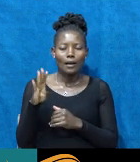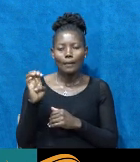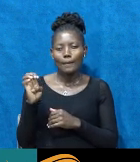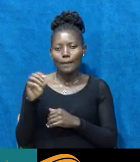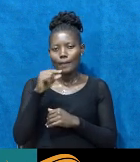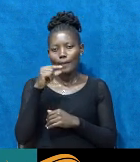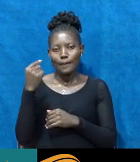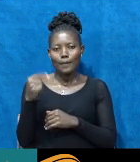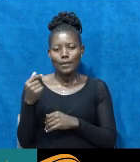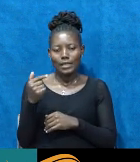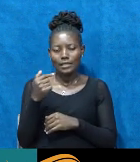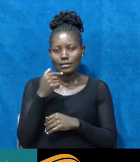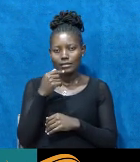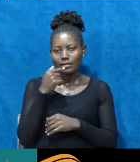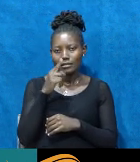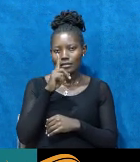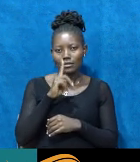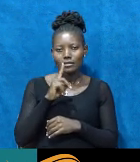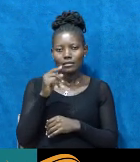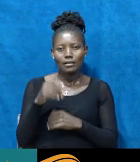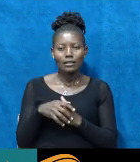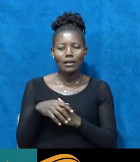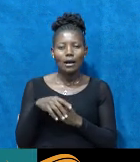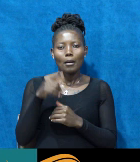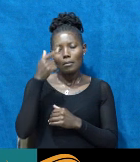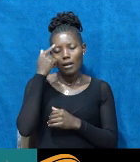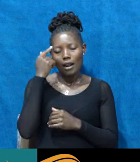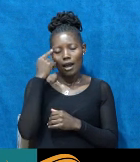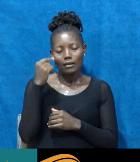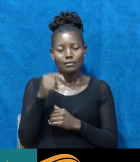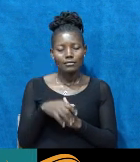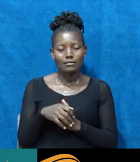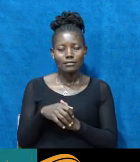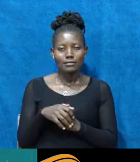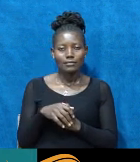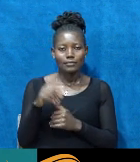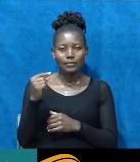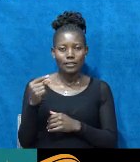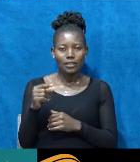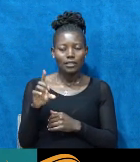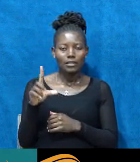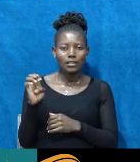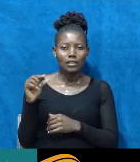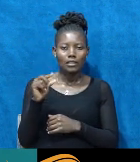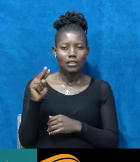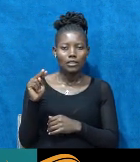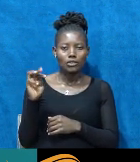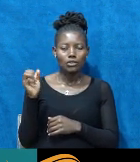your peas, your black beans, your legumes, all that, your green leafy